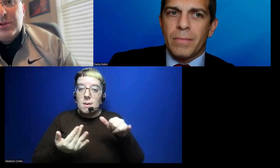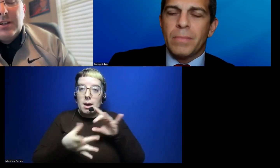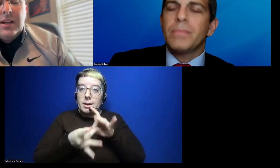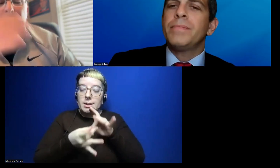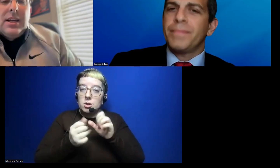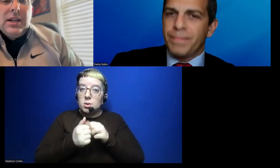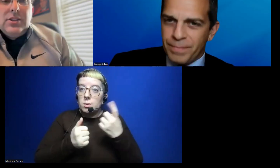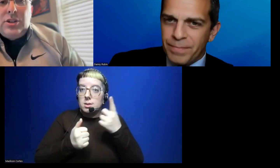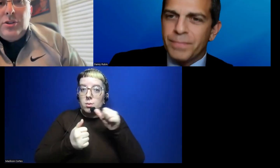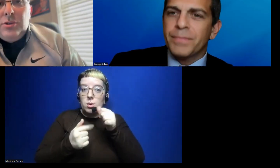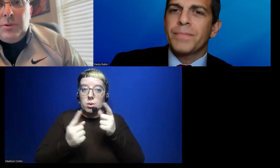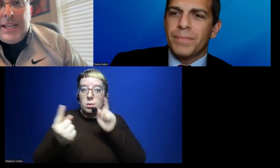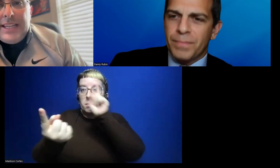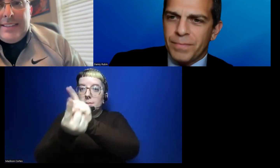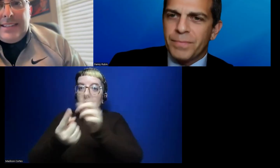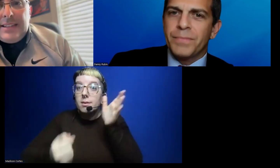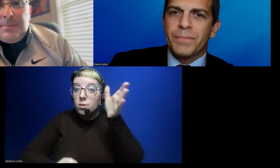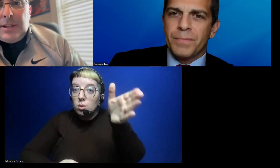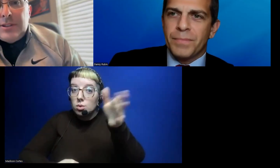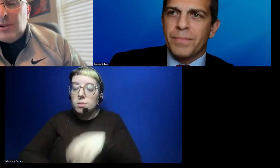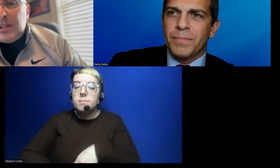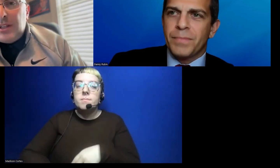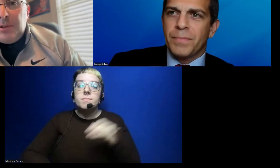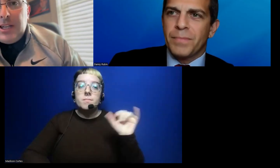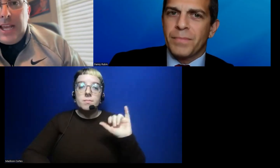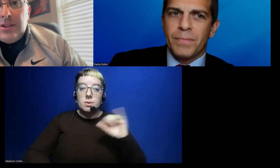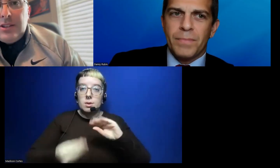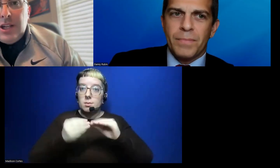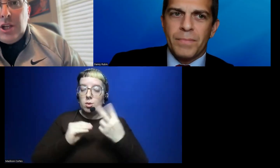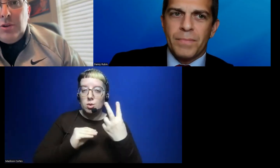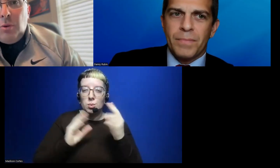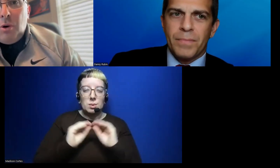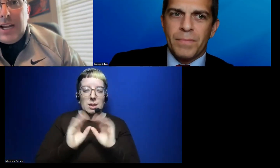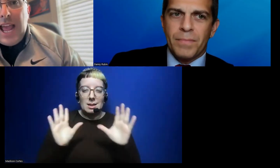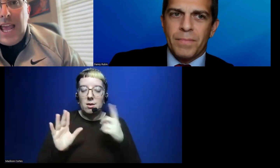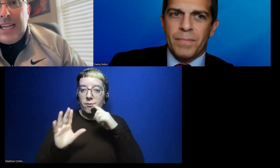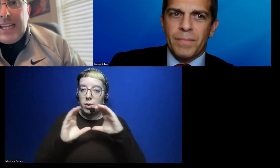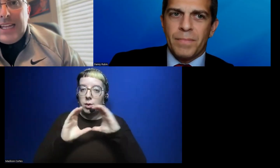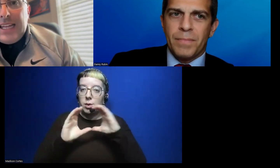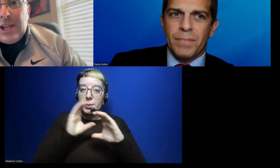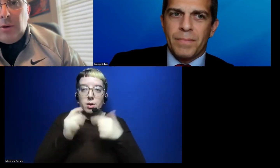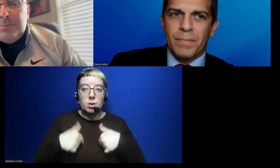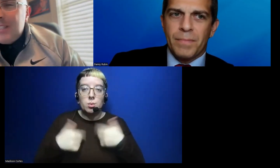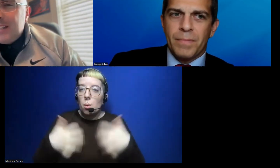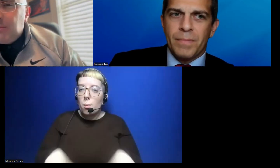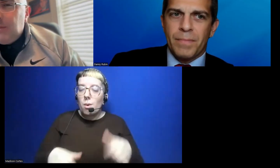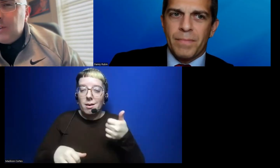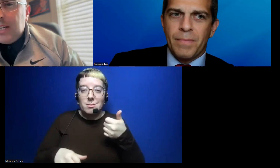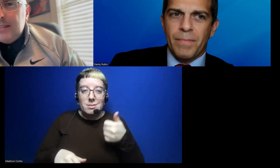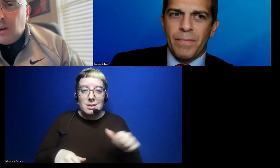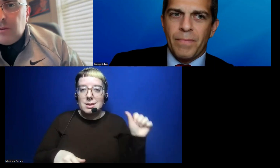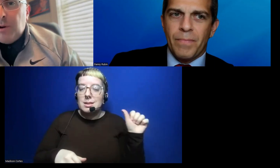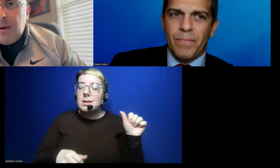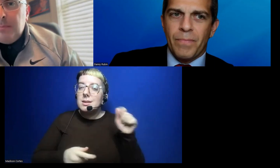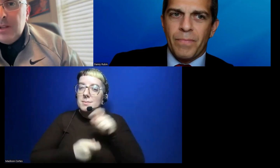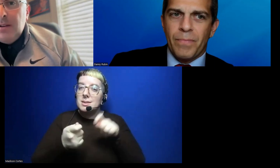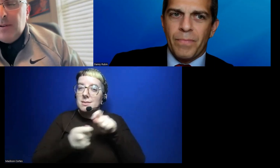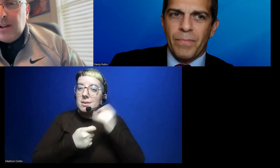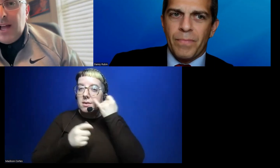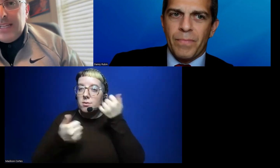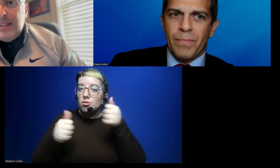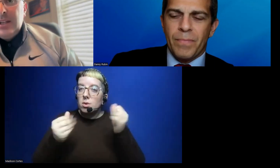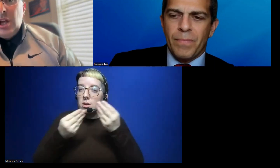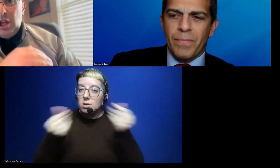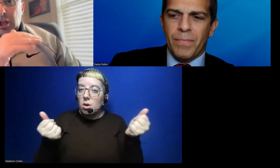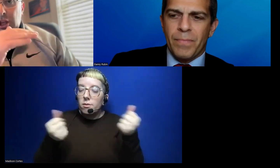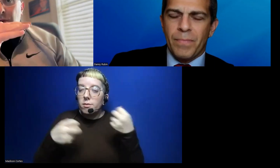in the future. Mm. Two is to be crystal clear in communication. You don't want any, particularly when if you're trying to solve a problem for